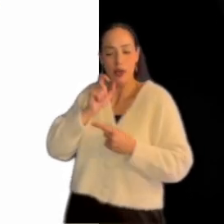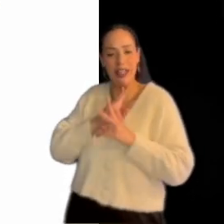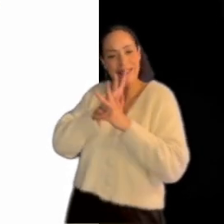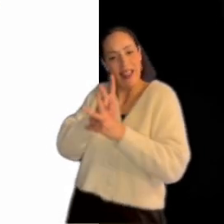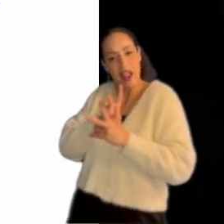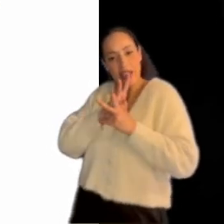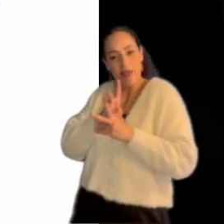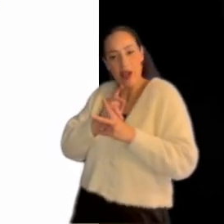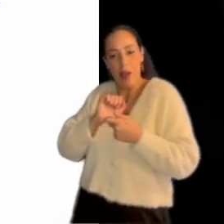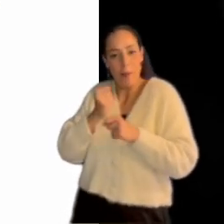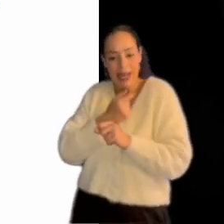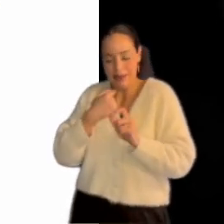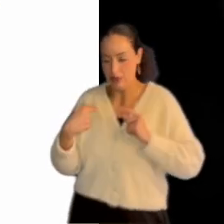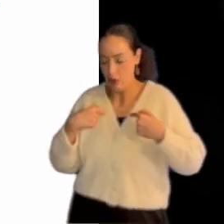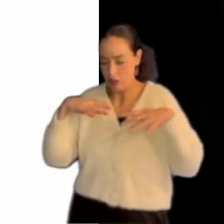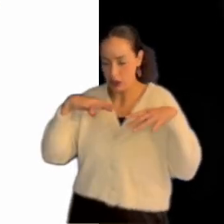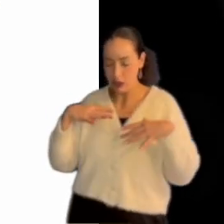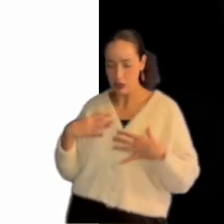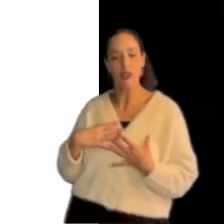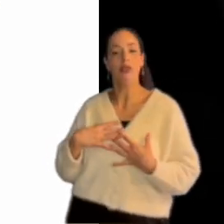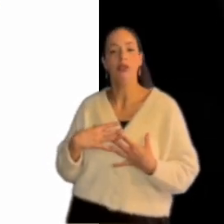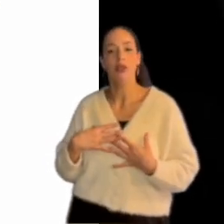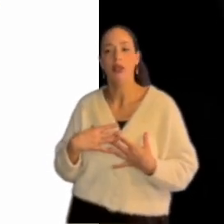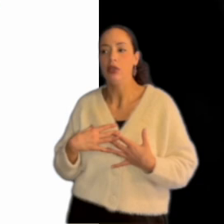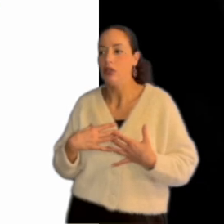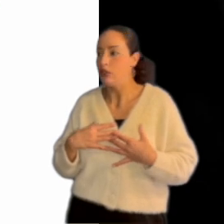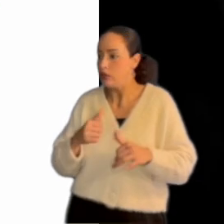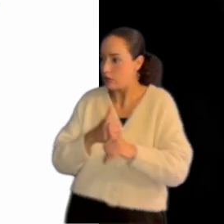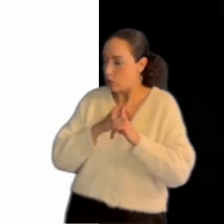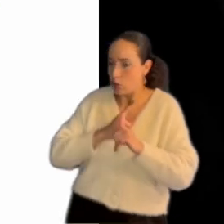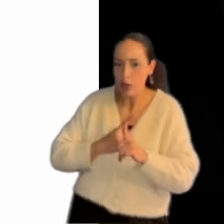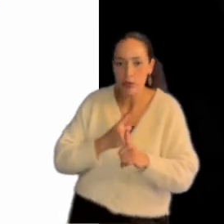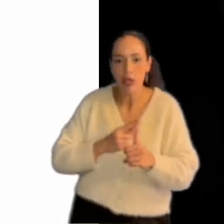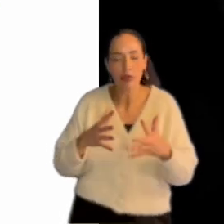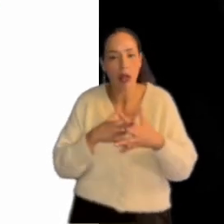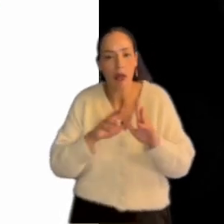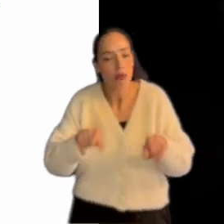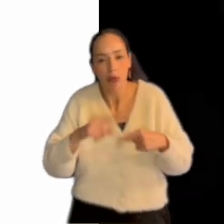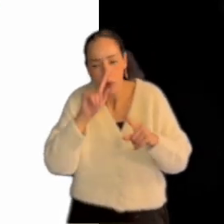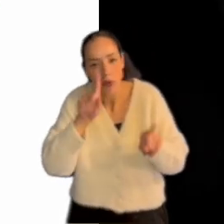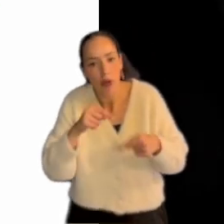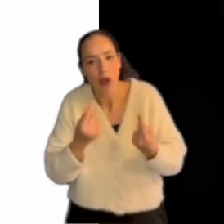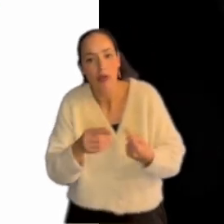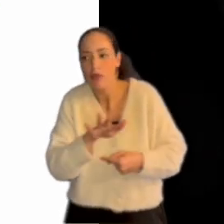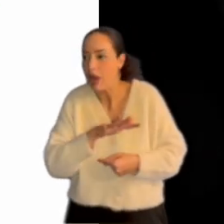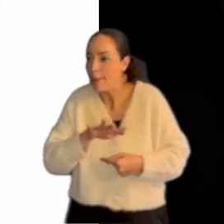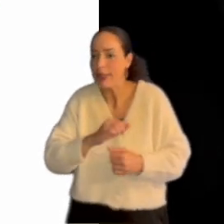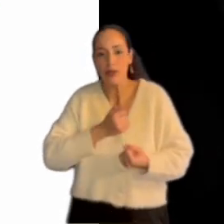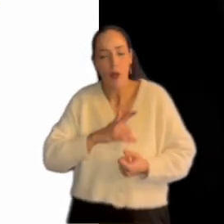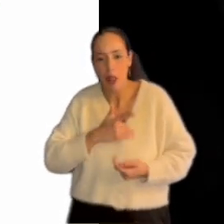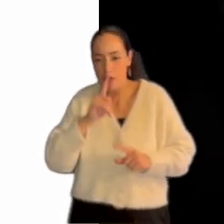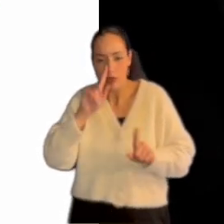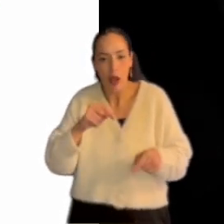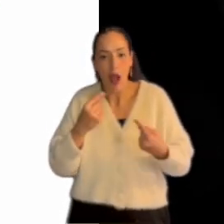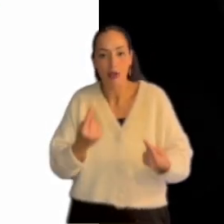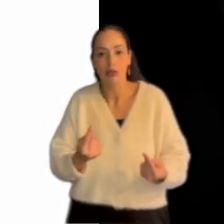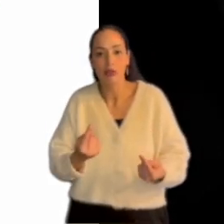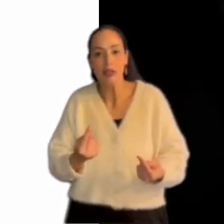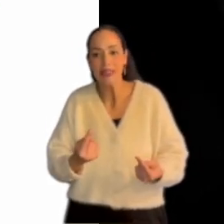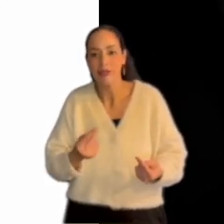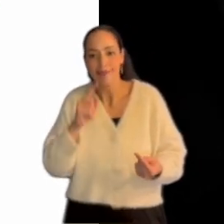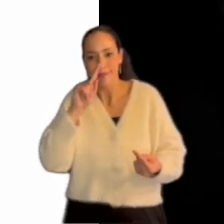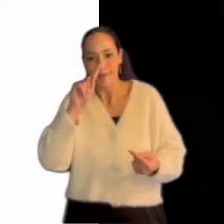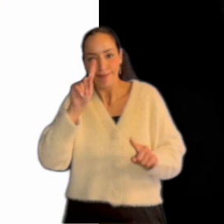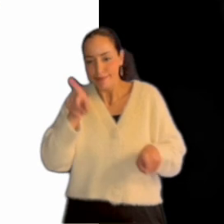themselves, their families or their own lives. They're no longer able to join someone in the darkness. They have become trapped in a darkness of their